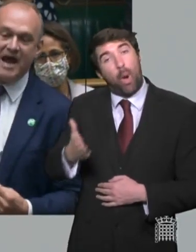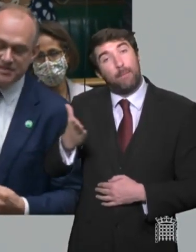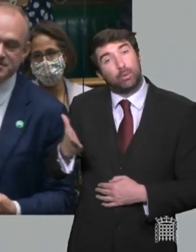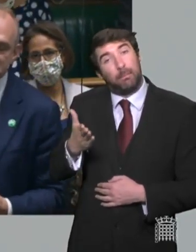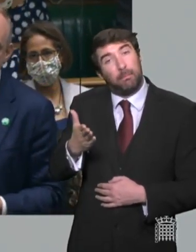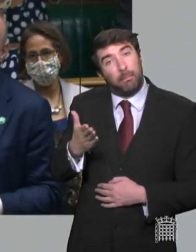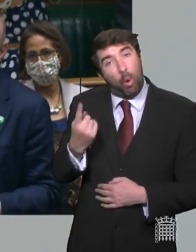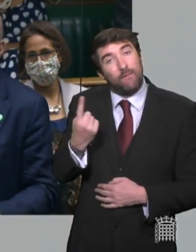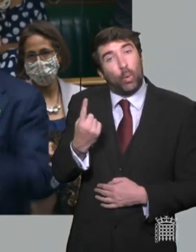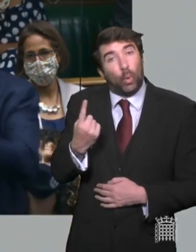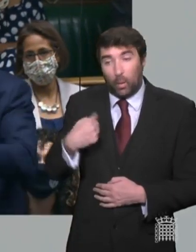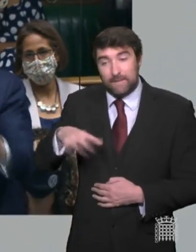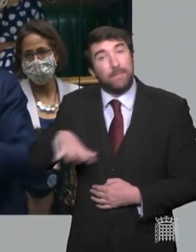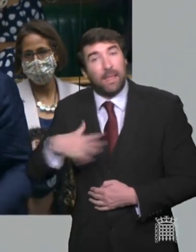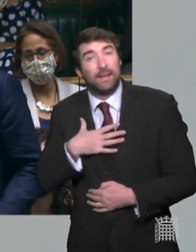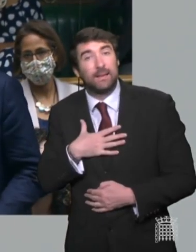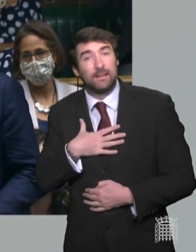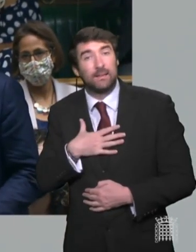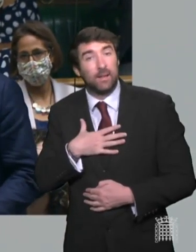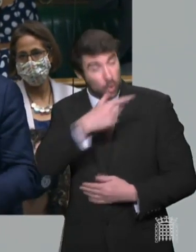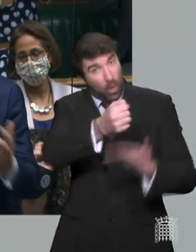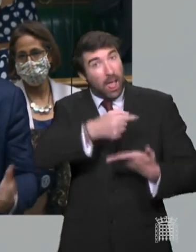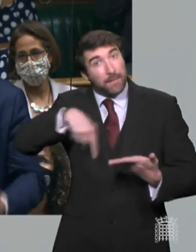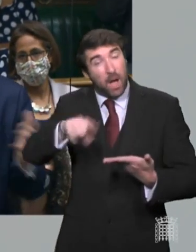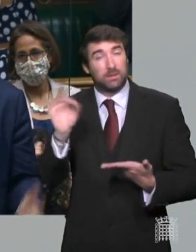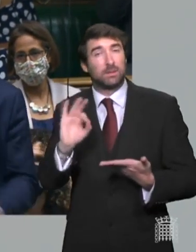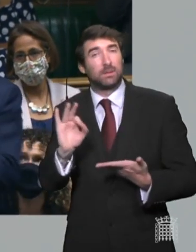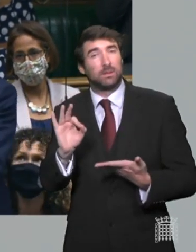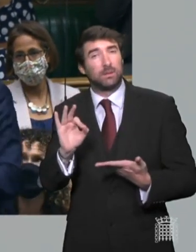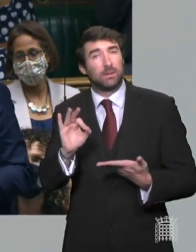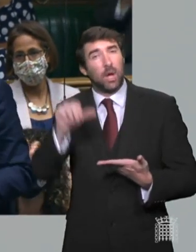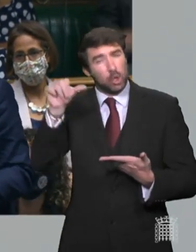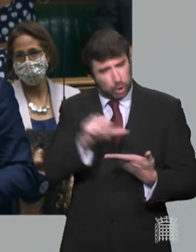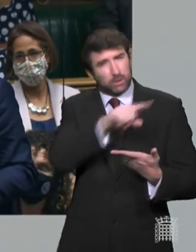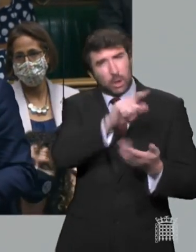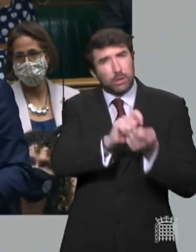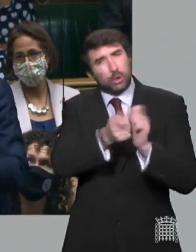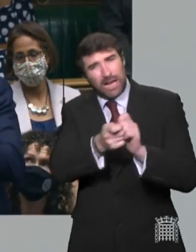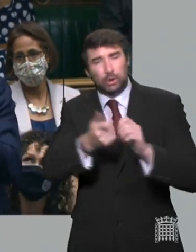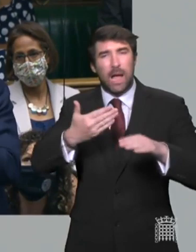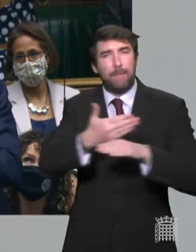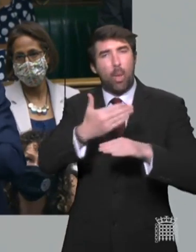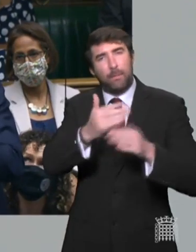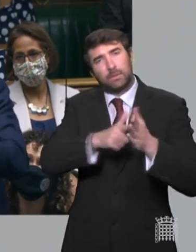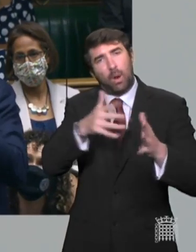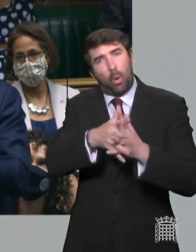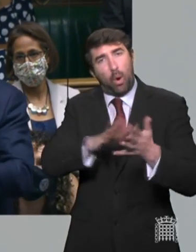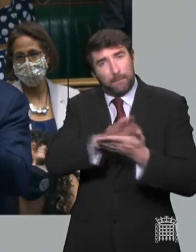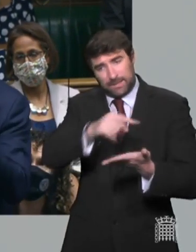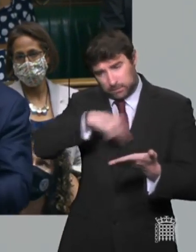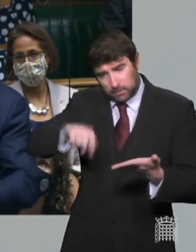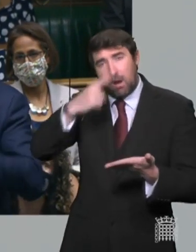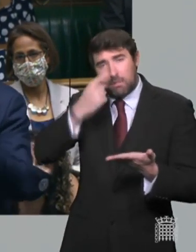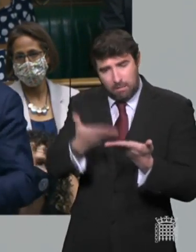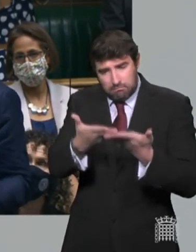for carers? Will he change employment law so we can balance caring with work? And will he ensure there are enough